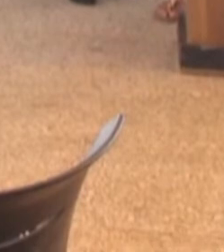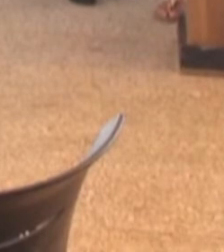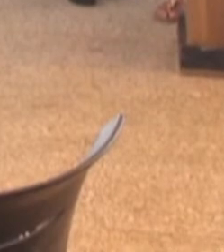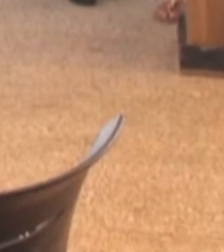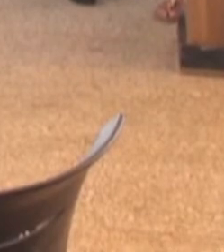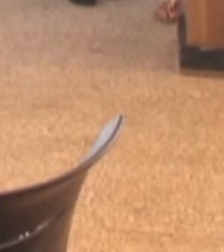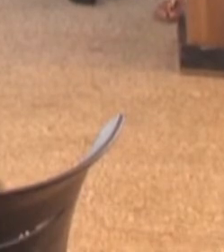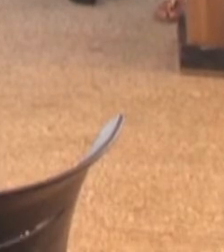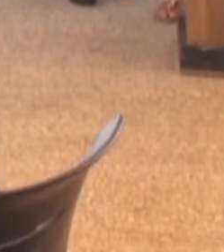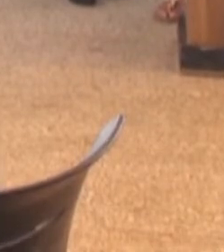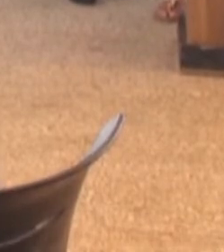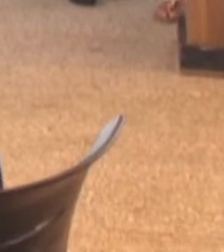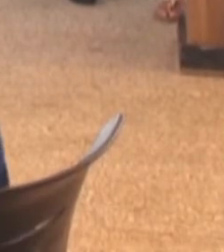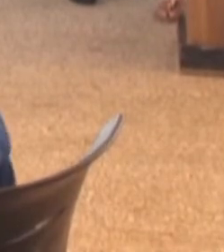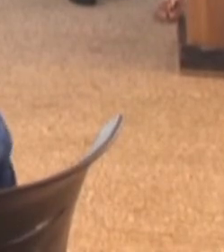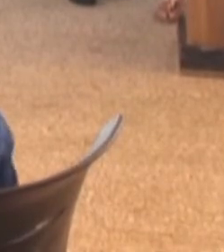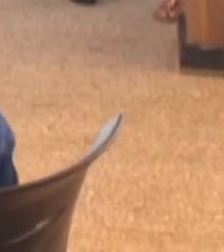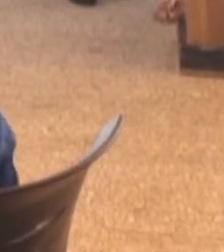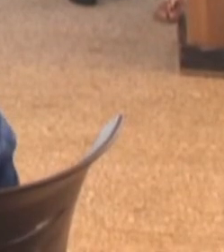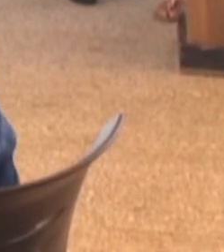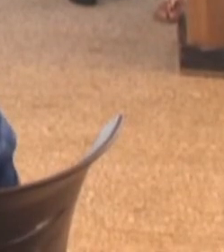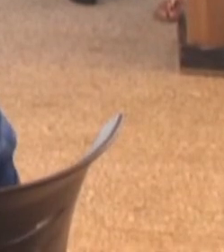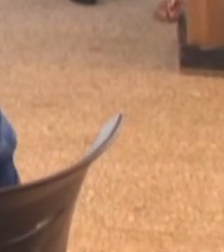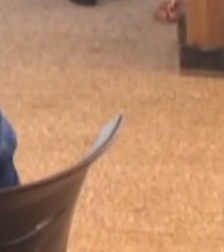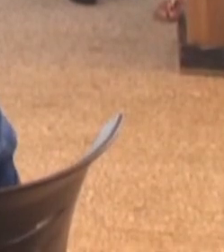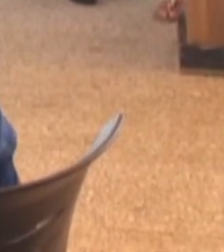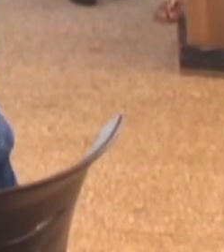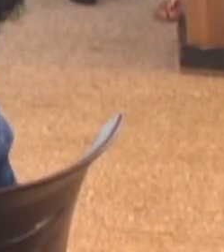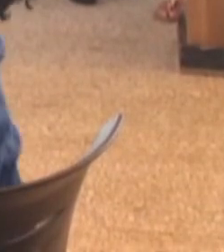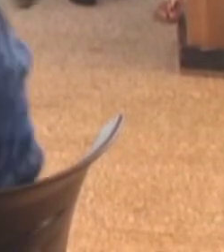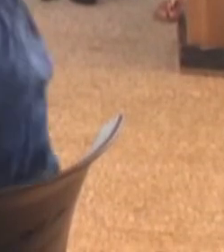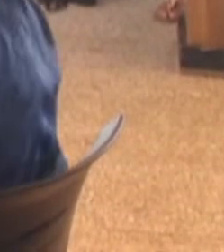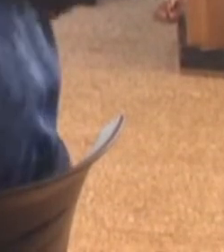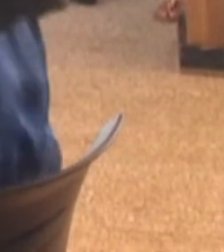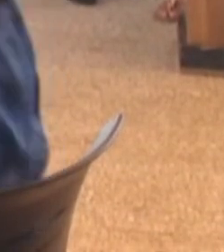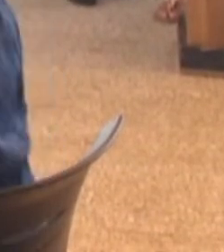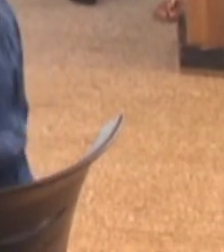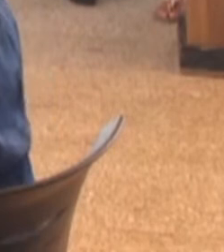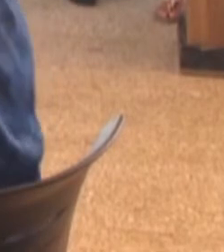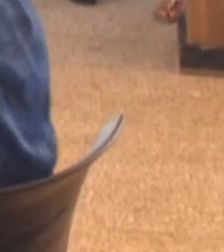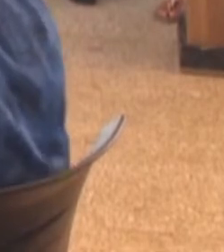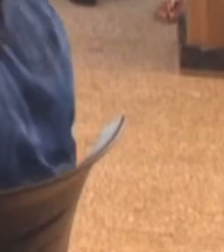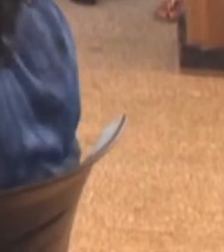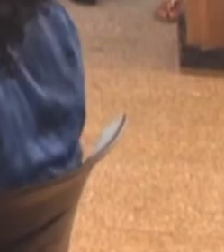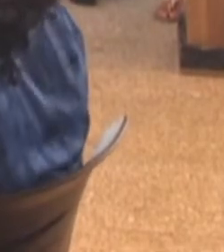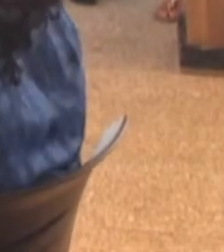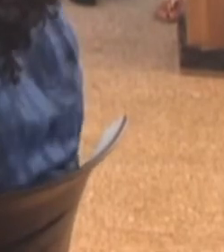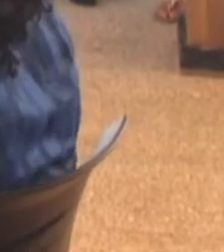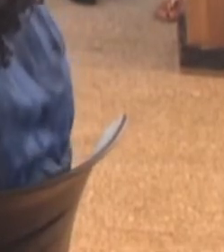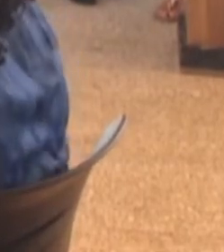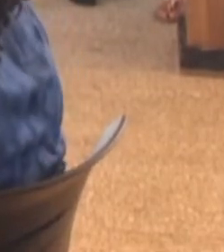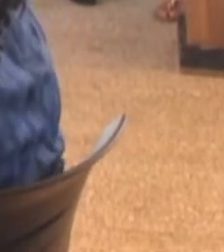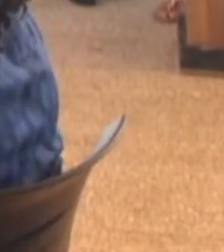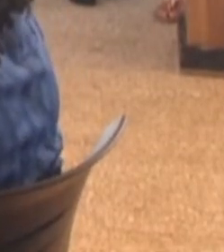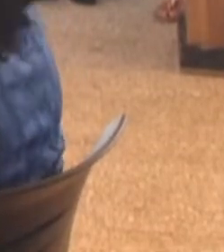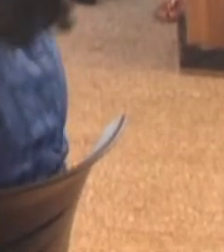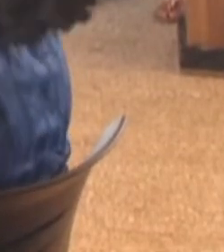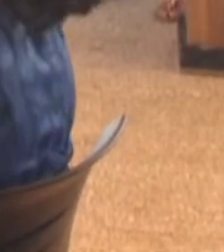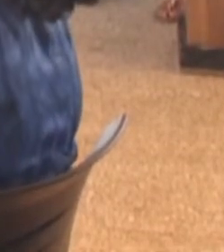Thank you. Good morning again, everybody. Okay. Okay. Thank you very